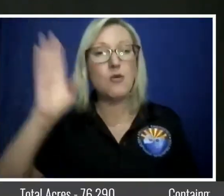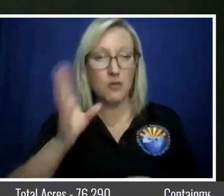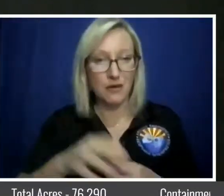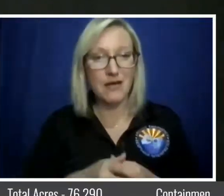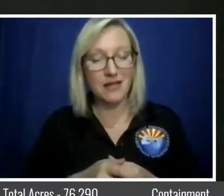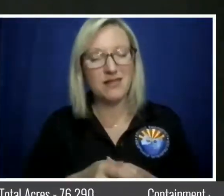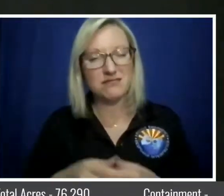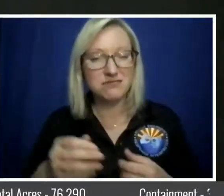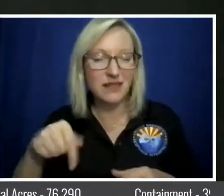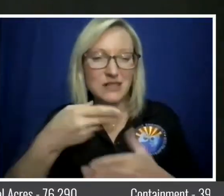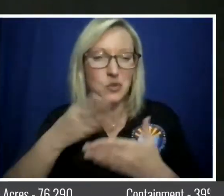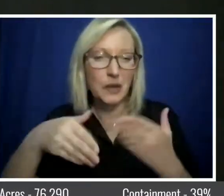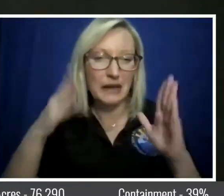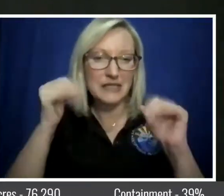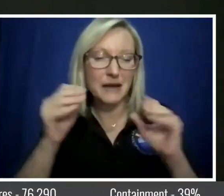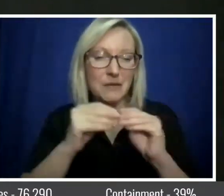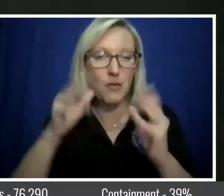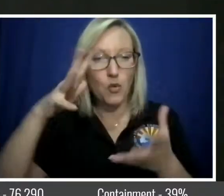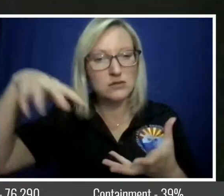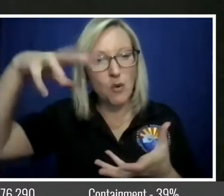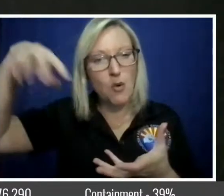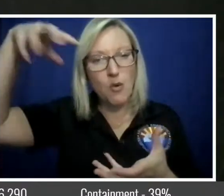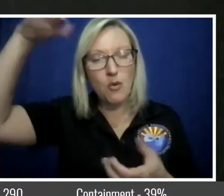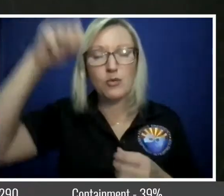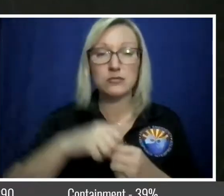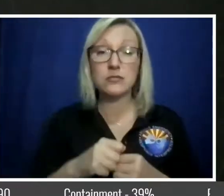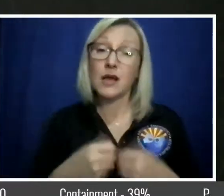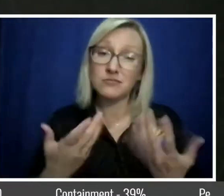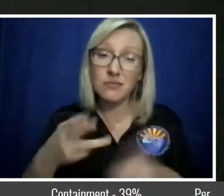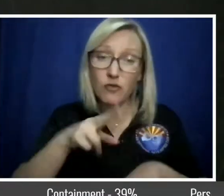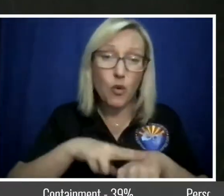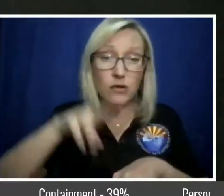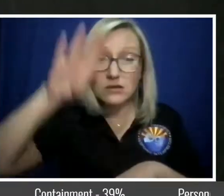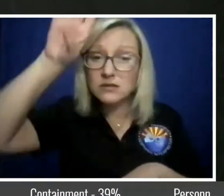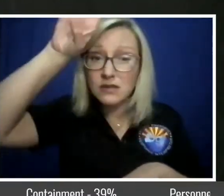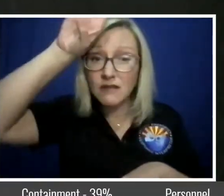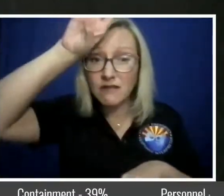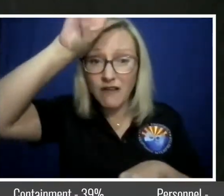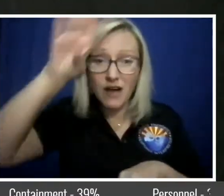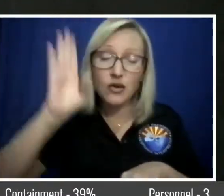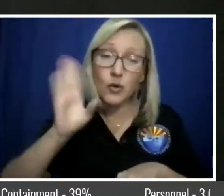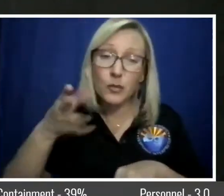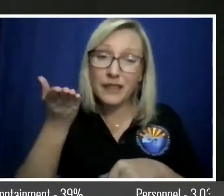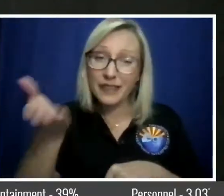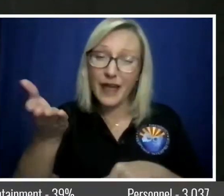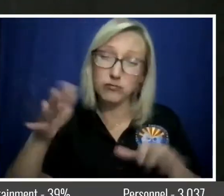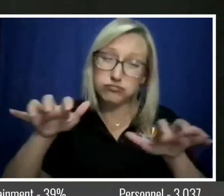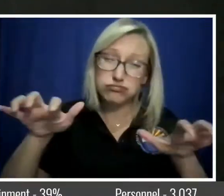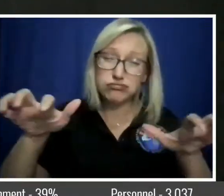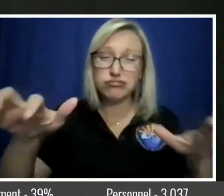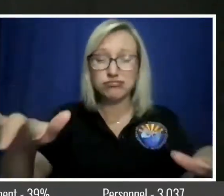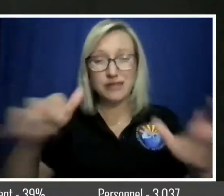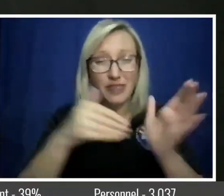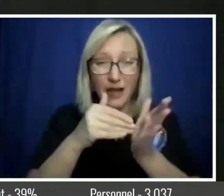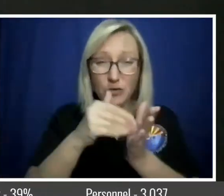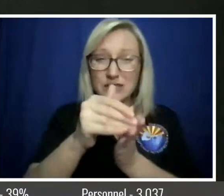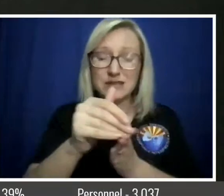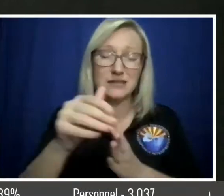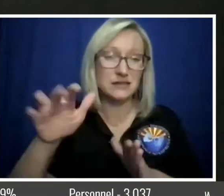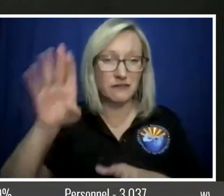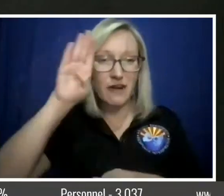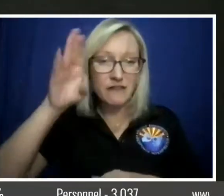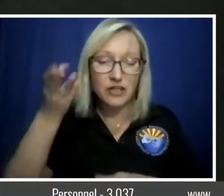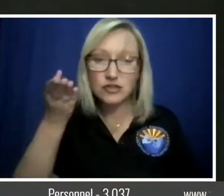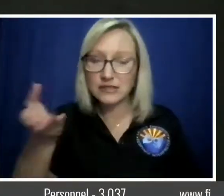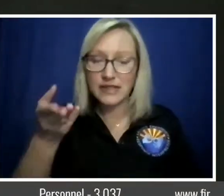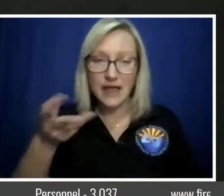be expected. And we'll have, like I said, firefighters out there by the thousand out there ready to go in and start